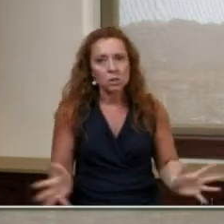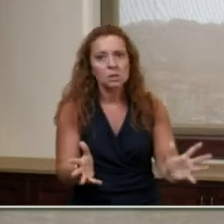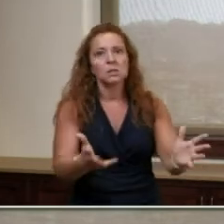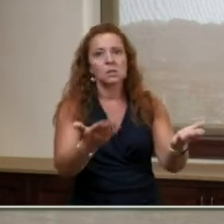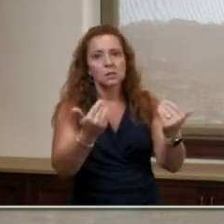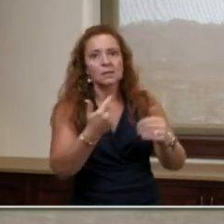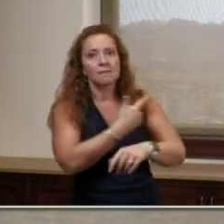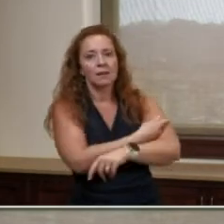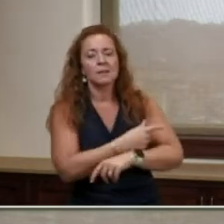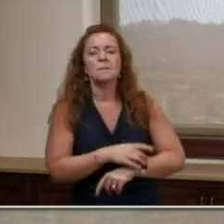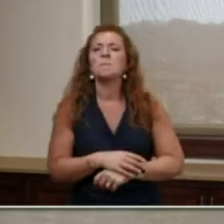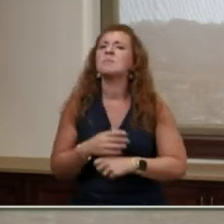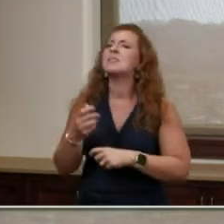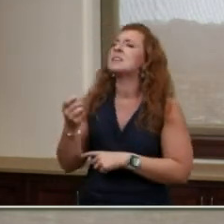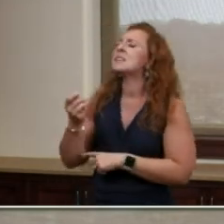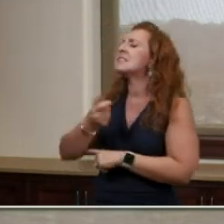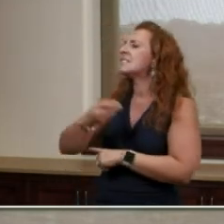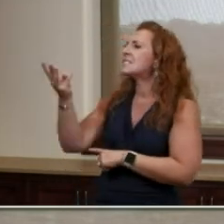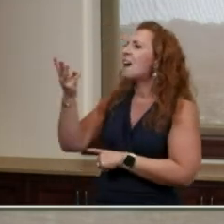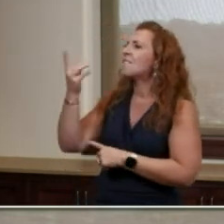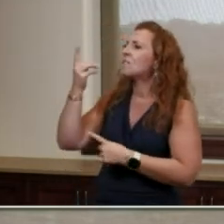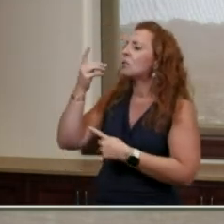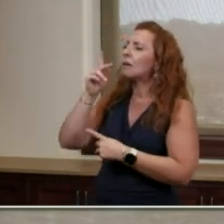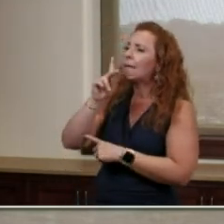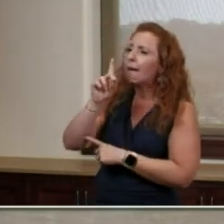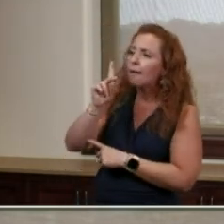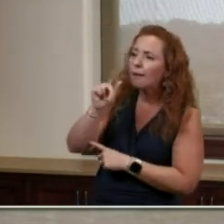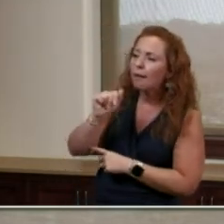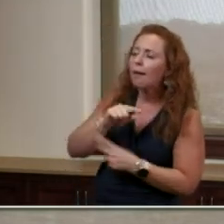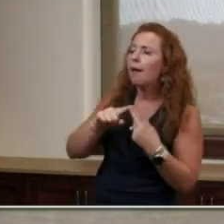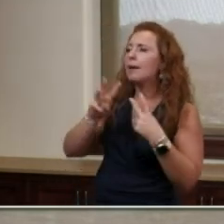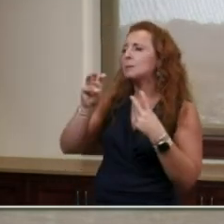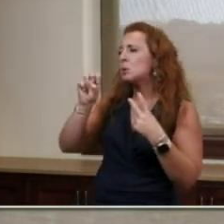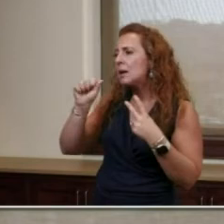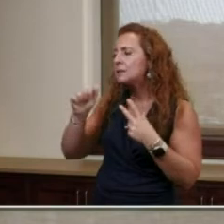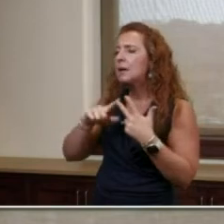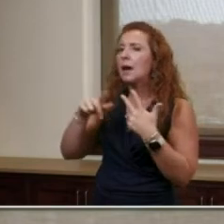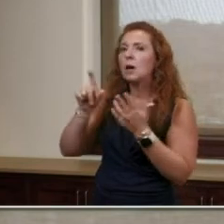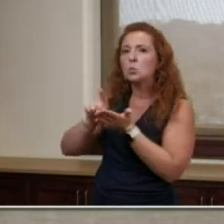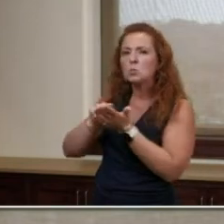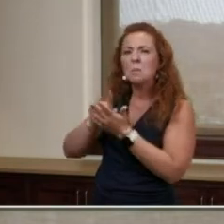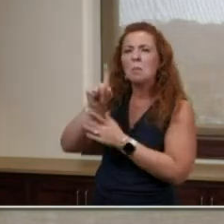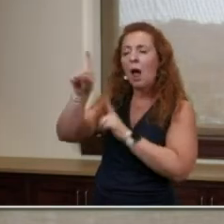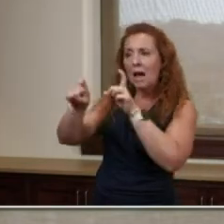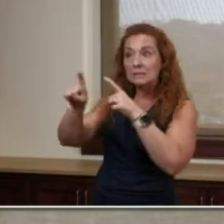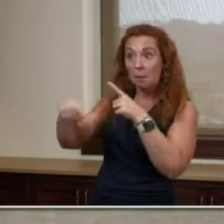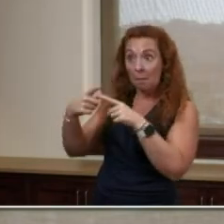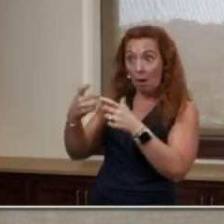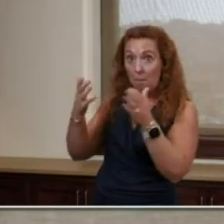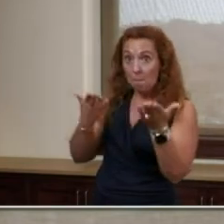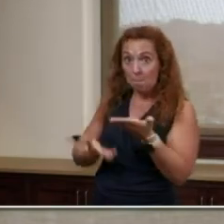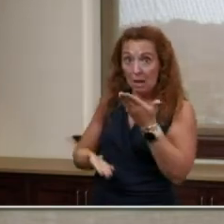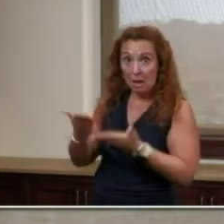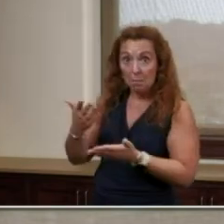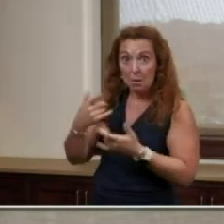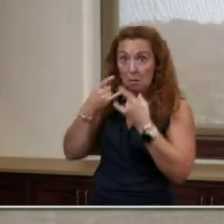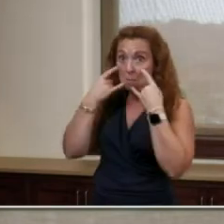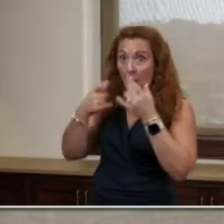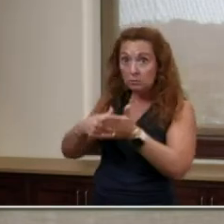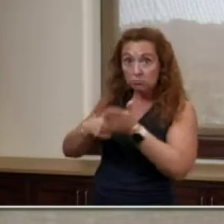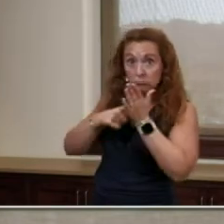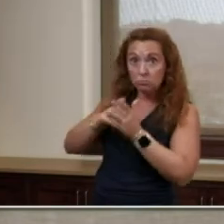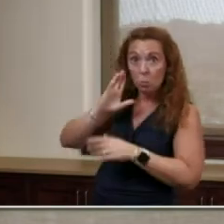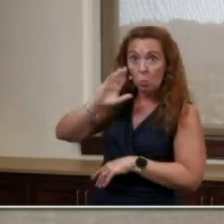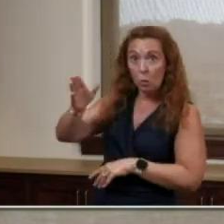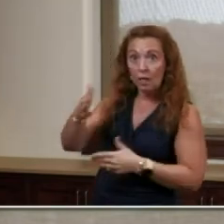Several outlets, including WESA, KDK, and the Post-Gazette, asked questions about possible mask mandates and whether the county